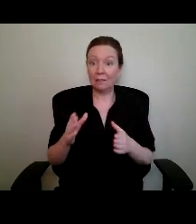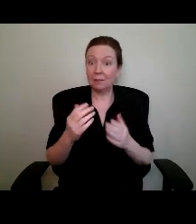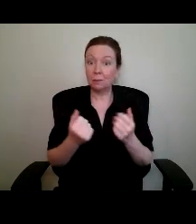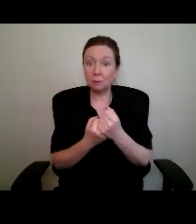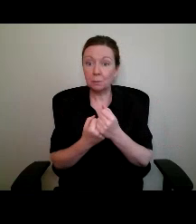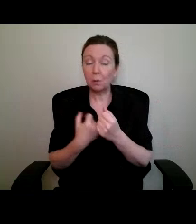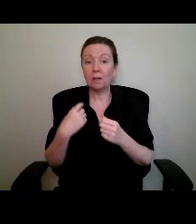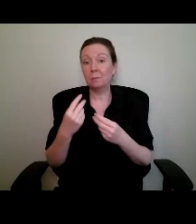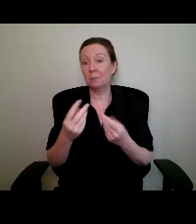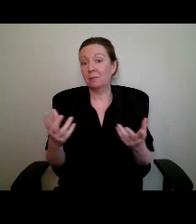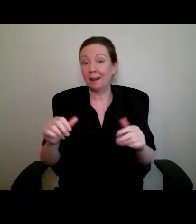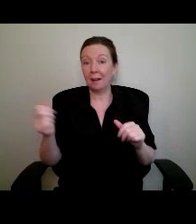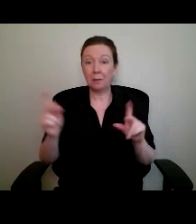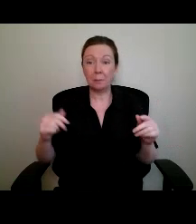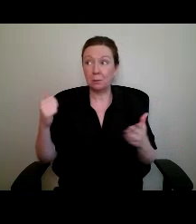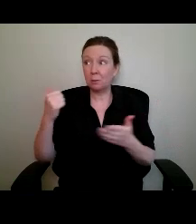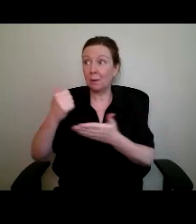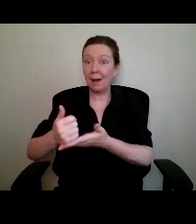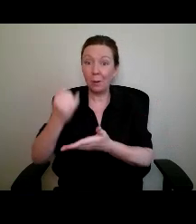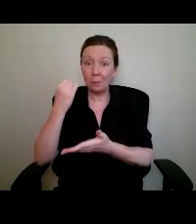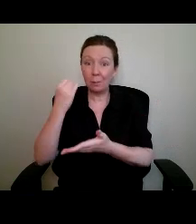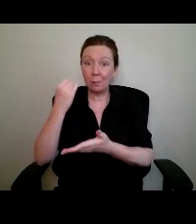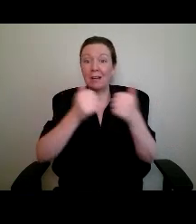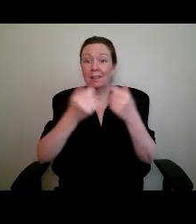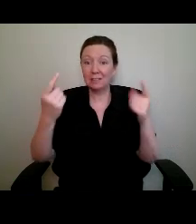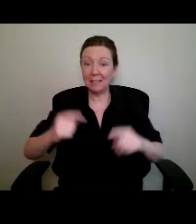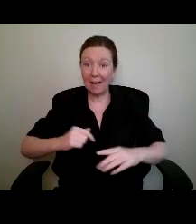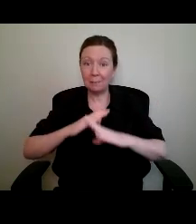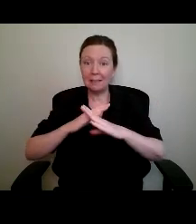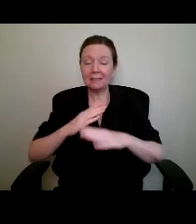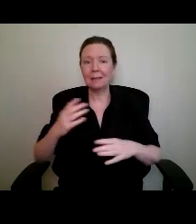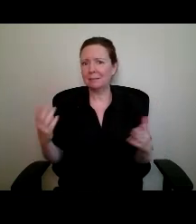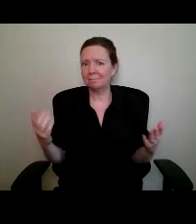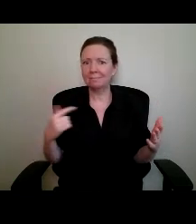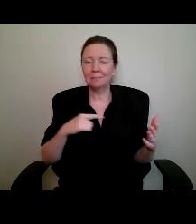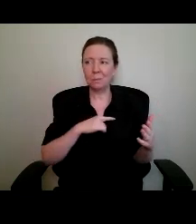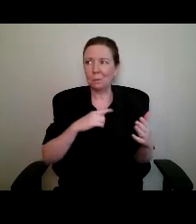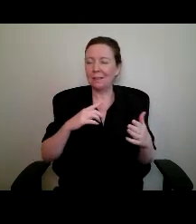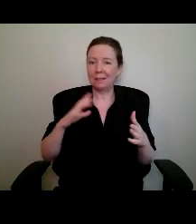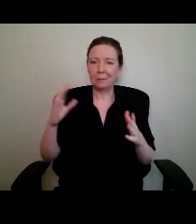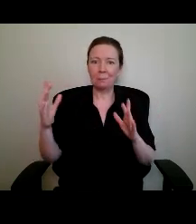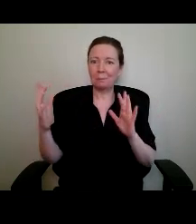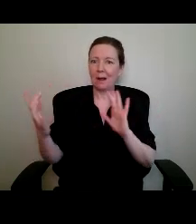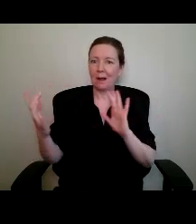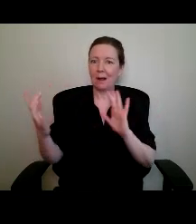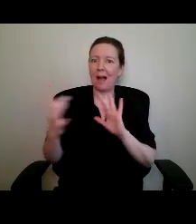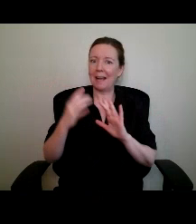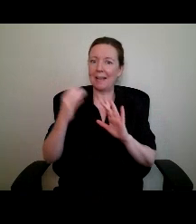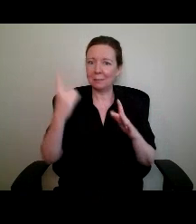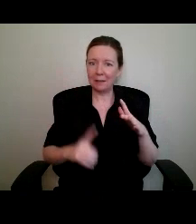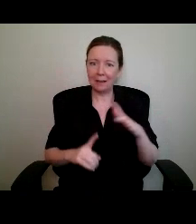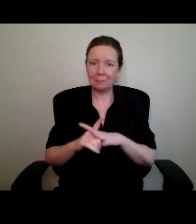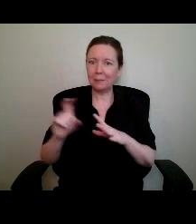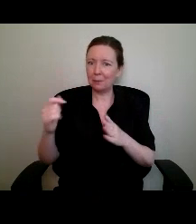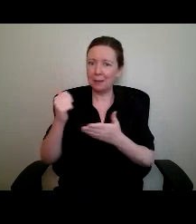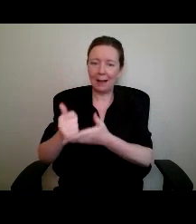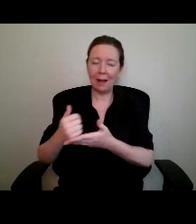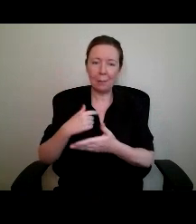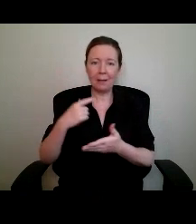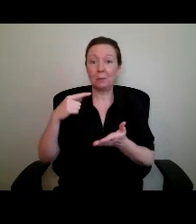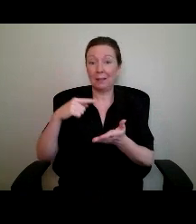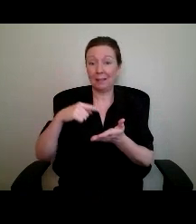provide other people to help in case there's any challenges. You've got us as a point of contact if something comes up, and we can reimburse the